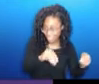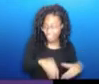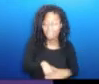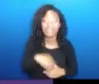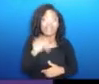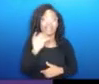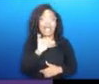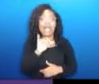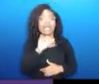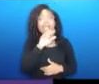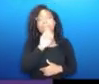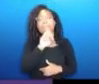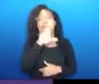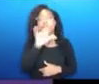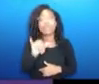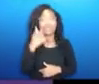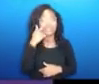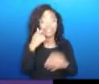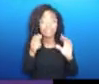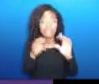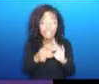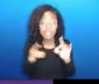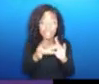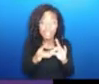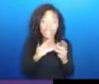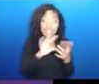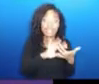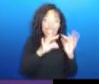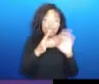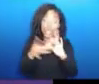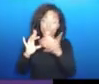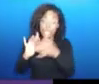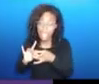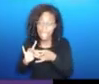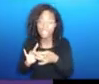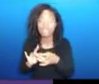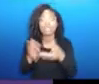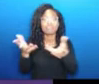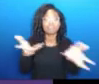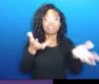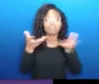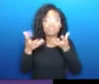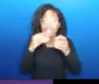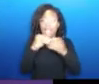Mary was saying, you know, networking and being out in the community.